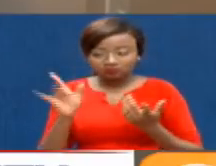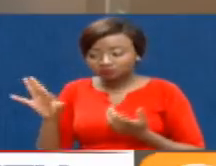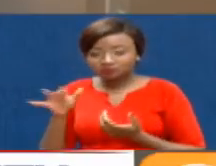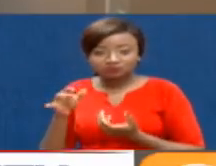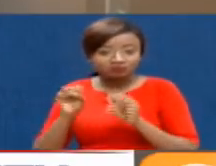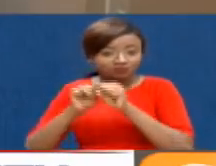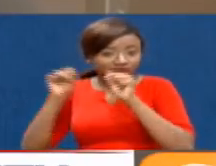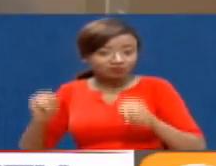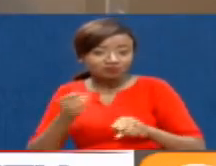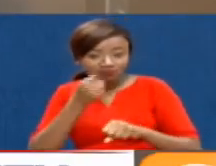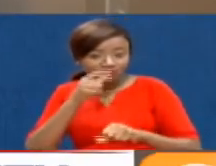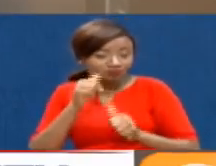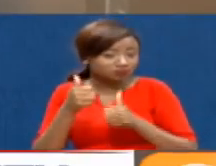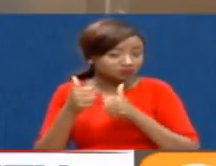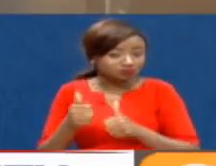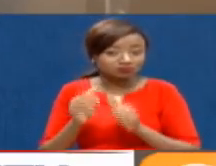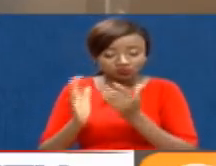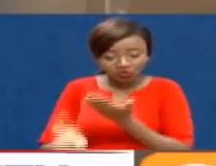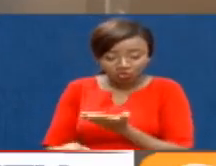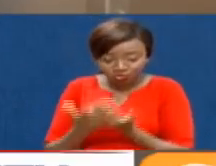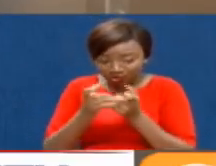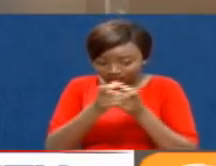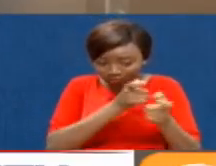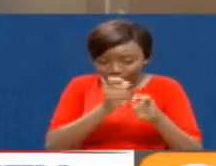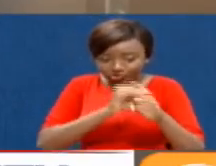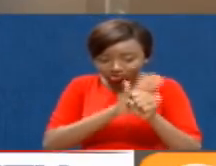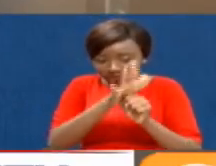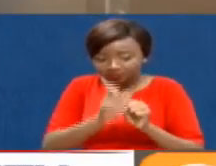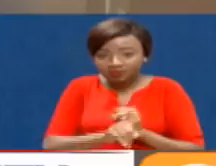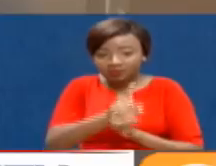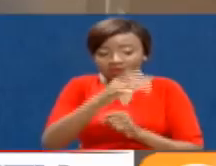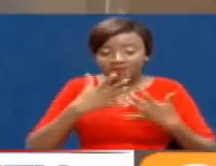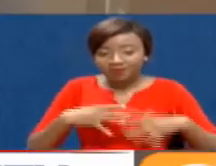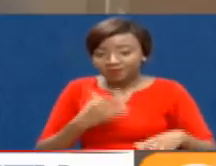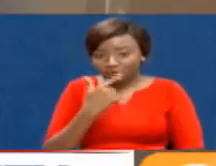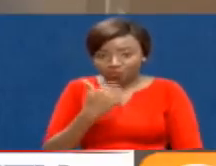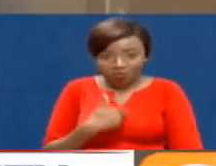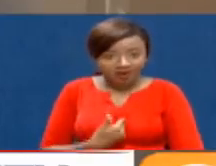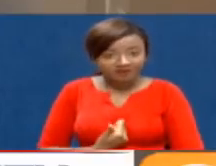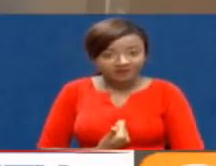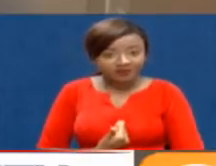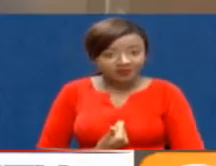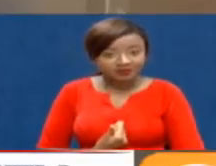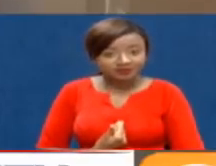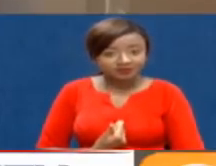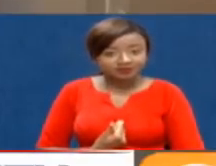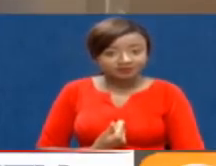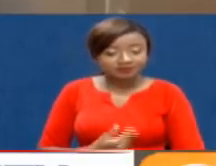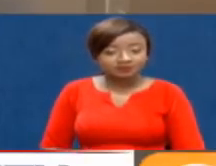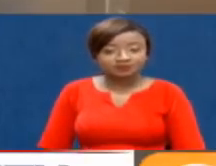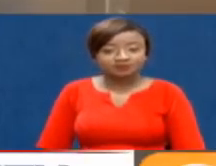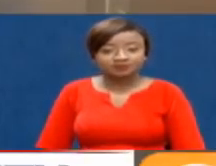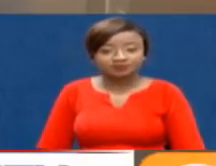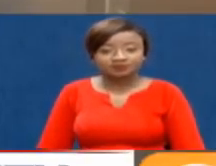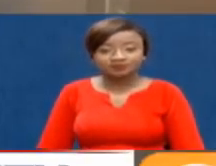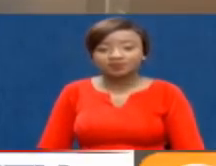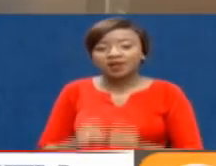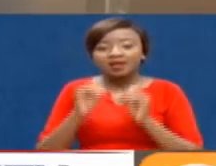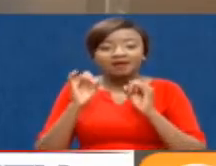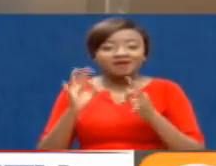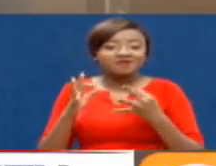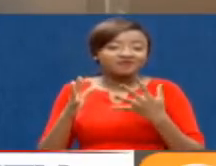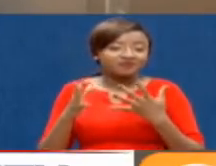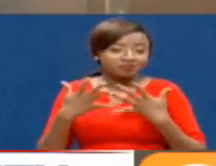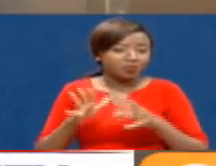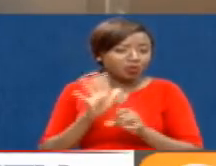to deal with a huge upsurge in infections. And that's why people stay at home, to help flatten the curve. If fewer people are